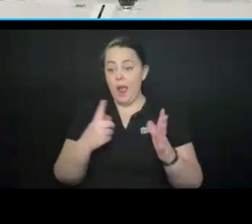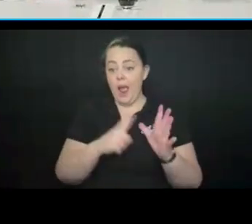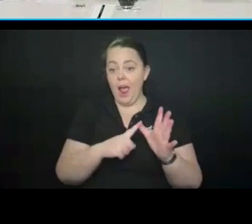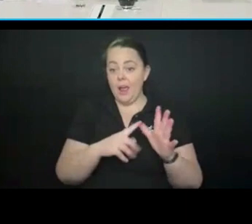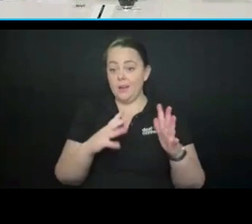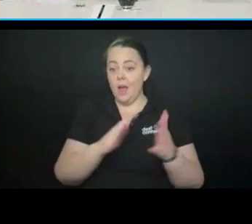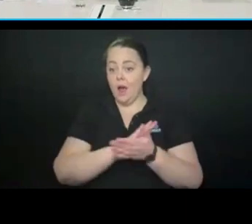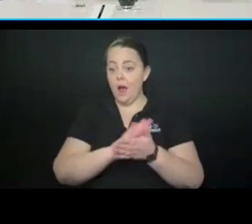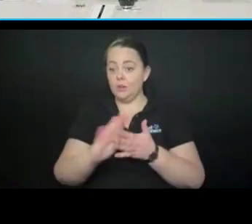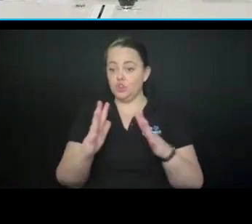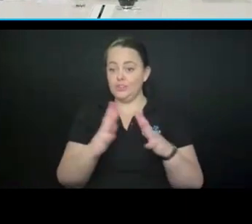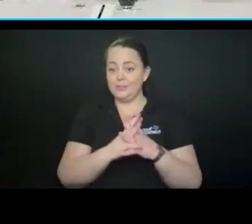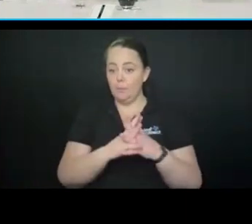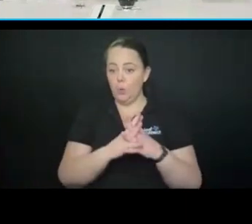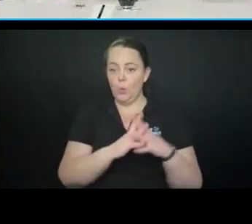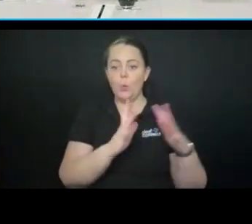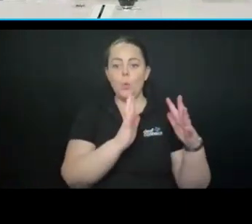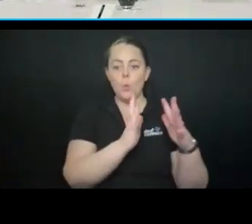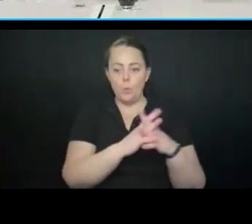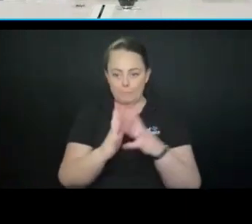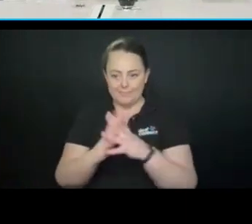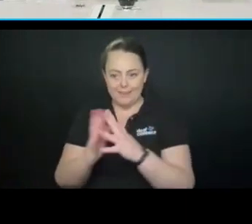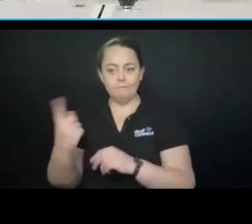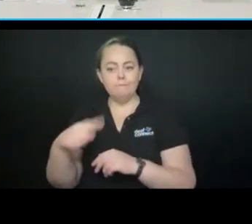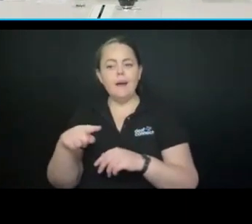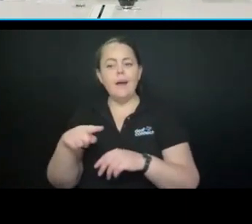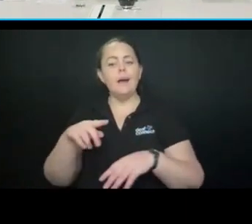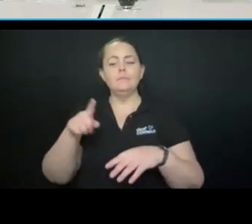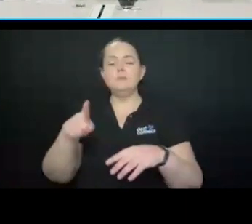only at this stage.